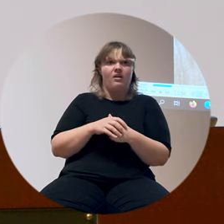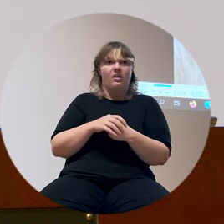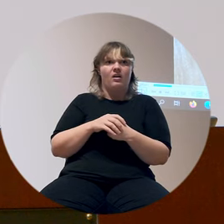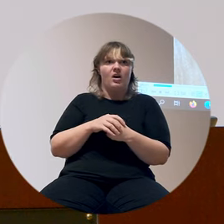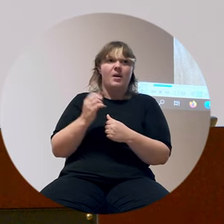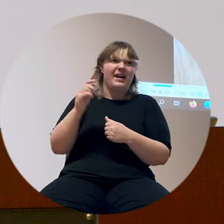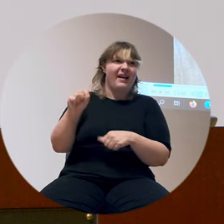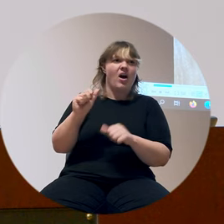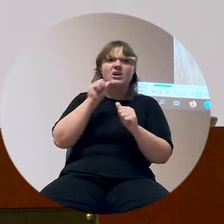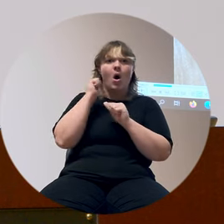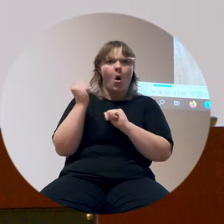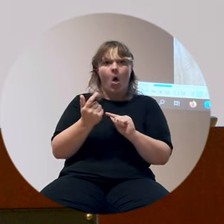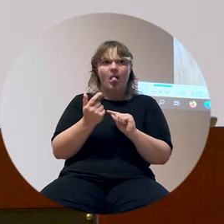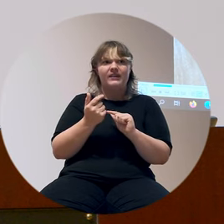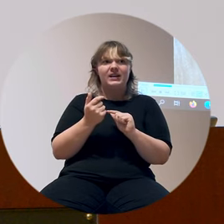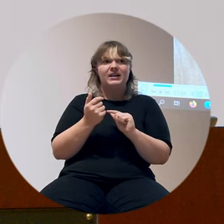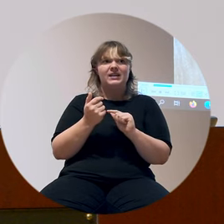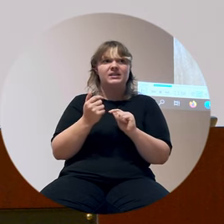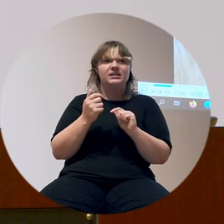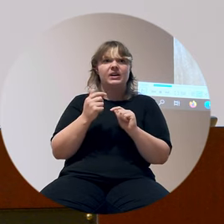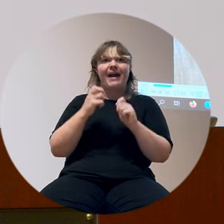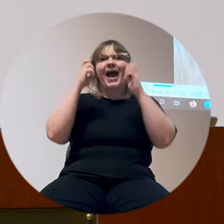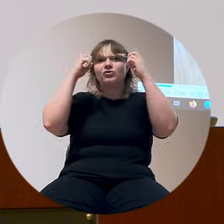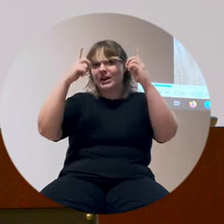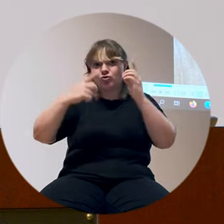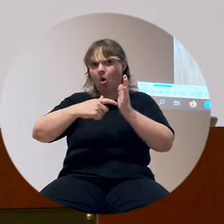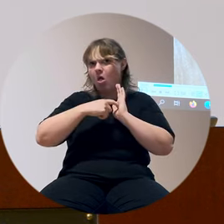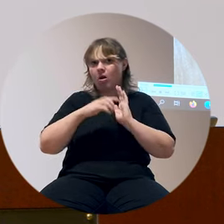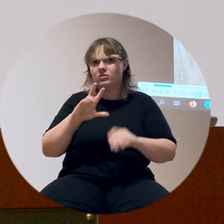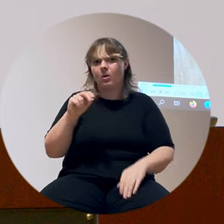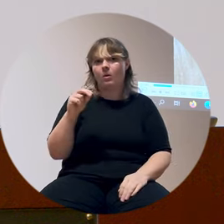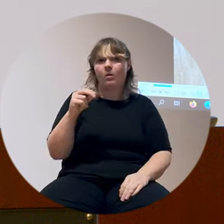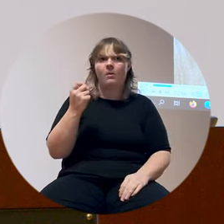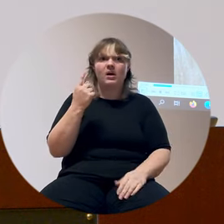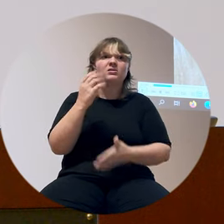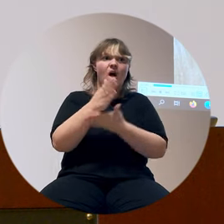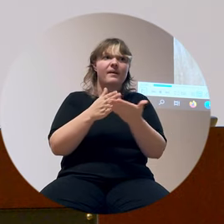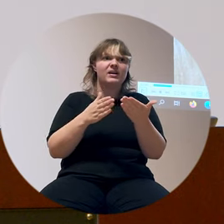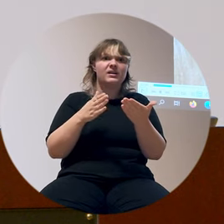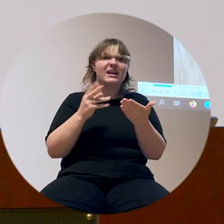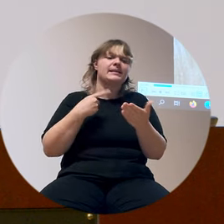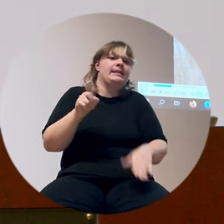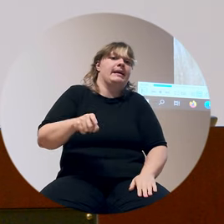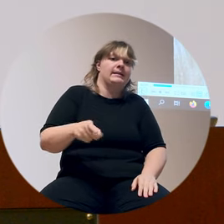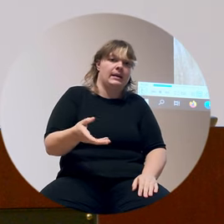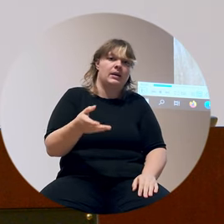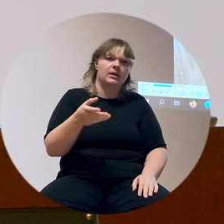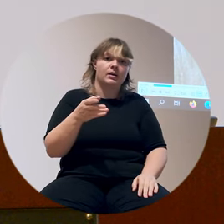But yeah, not all of it is those things. But some of it is a necessity